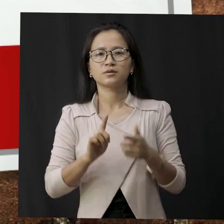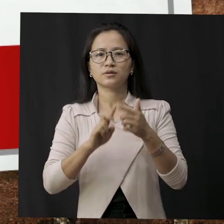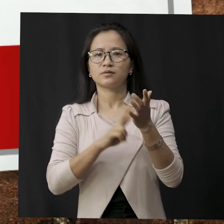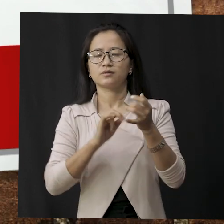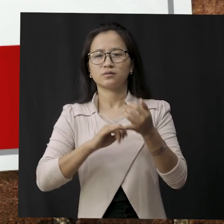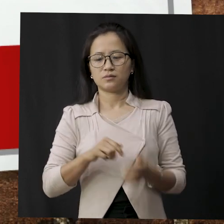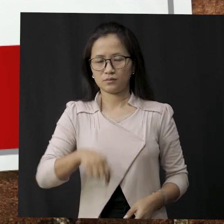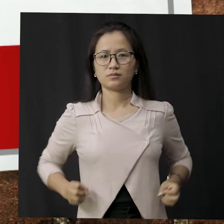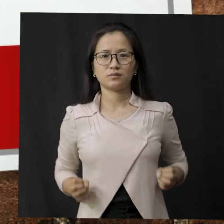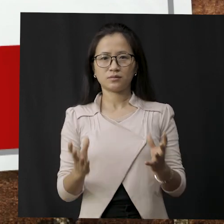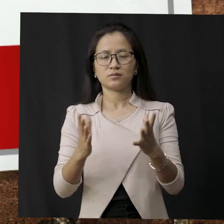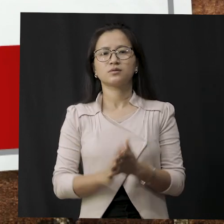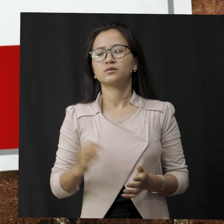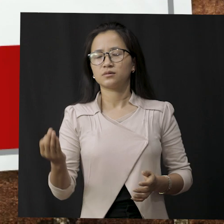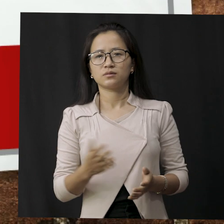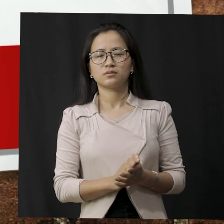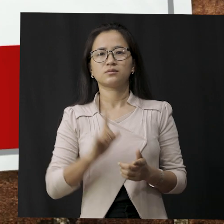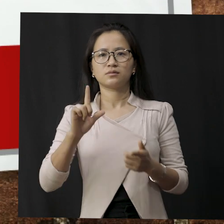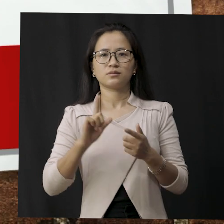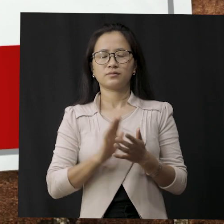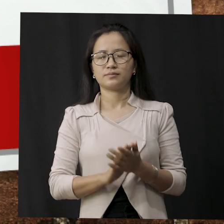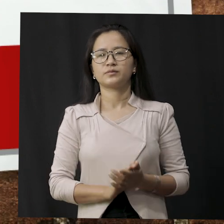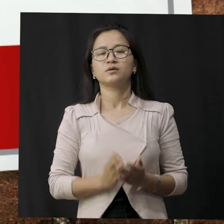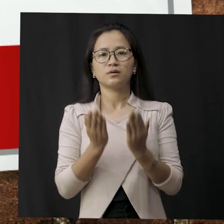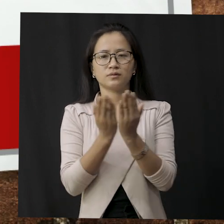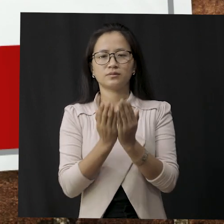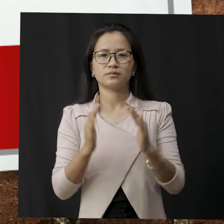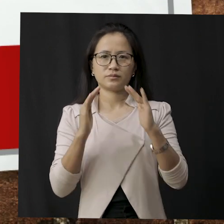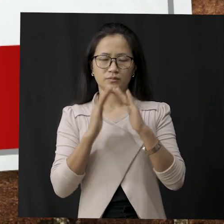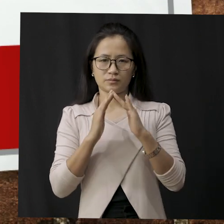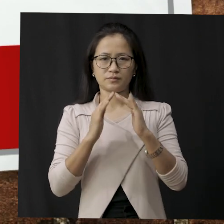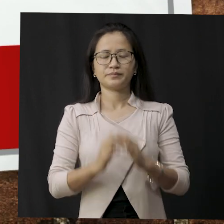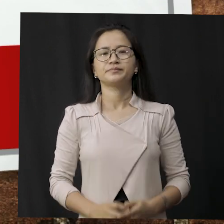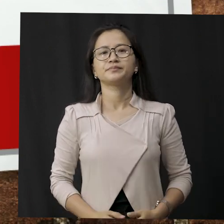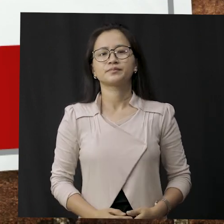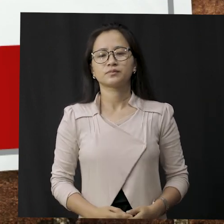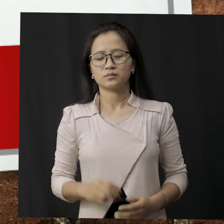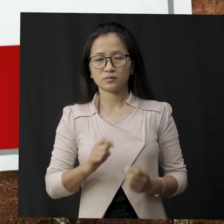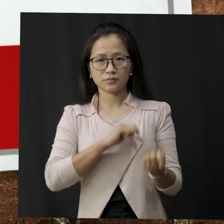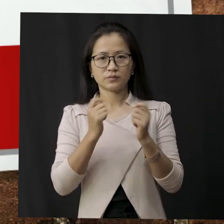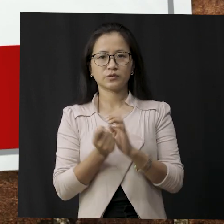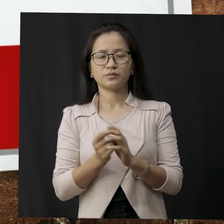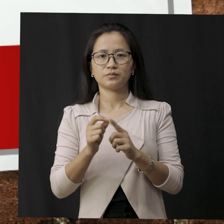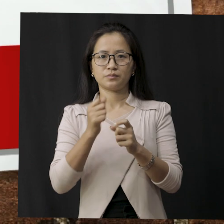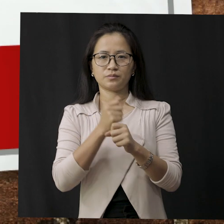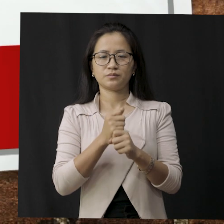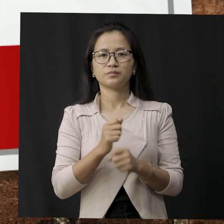and today we are going to start a new lesson, lesson 3, Our Home. So, you can all turn to page